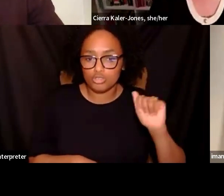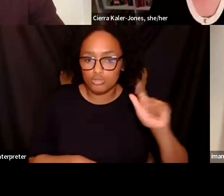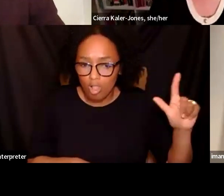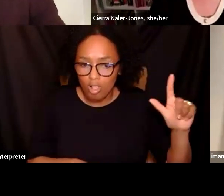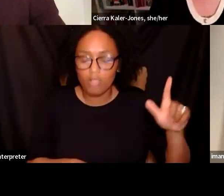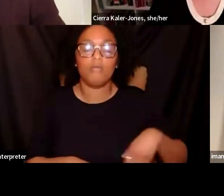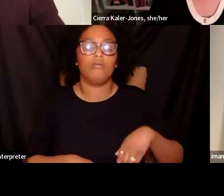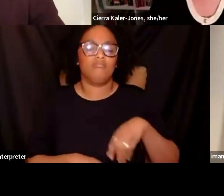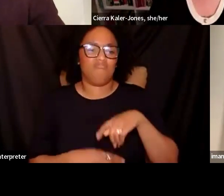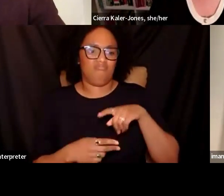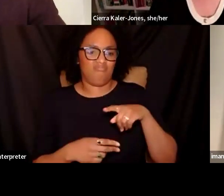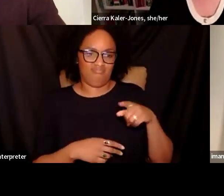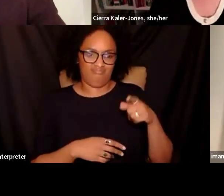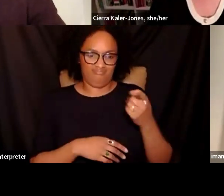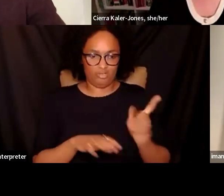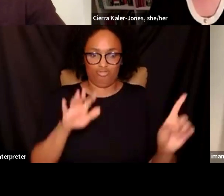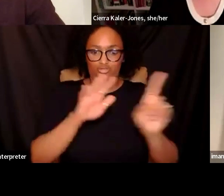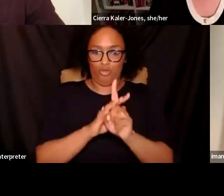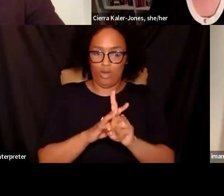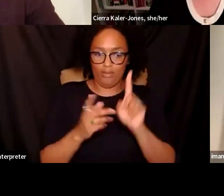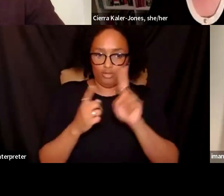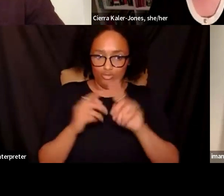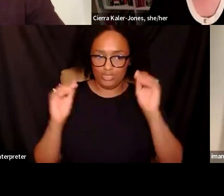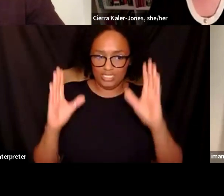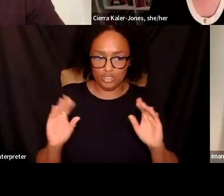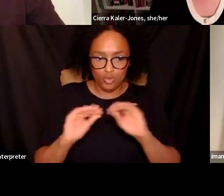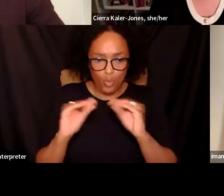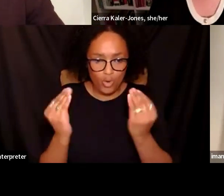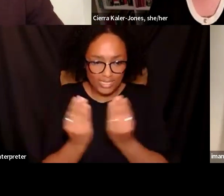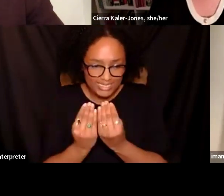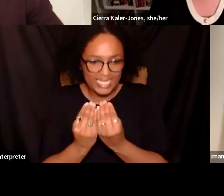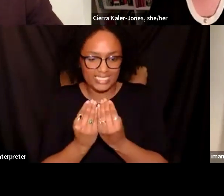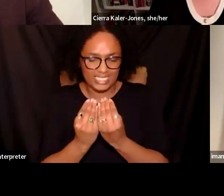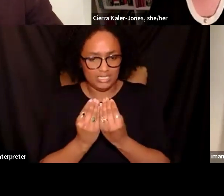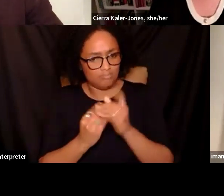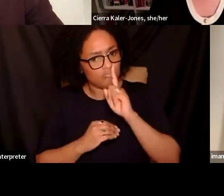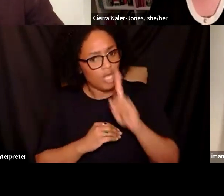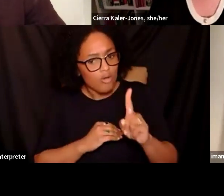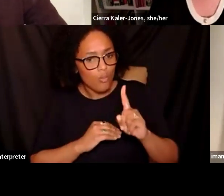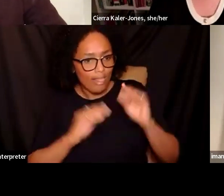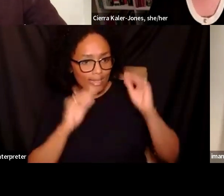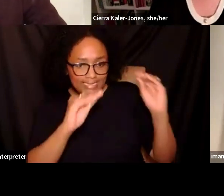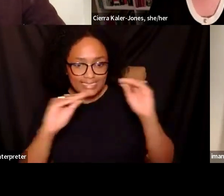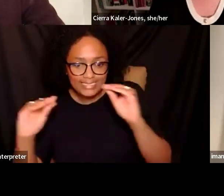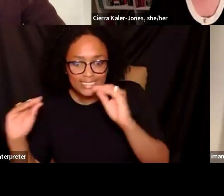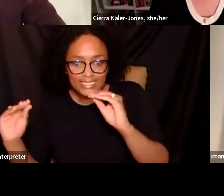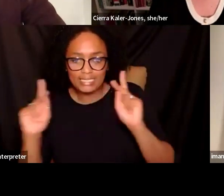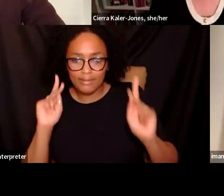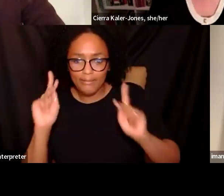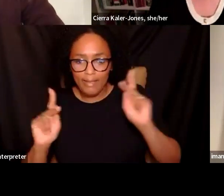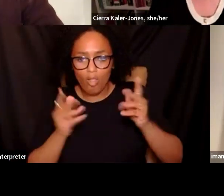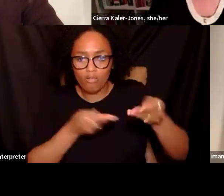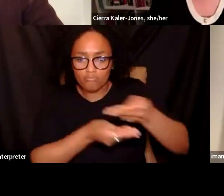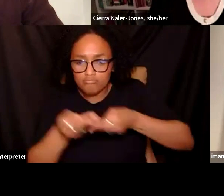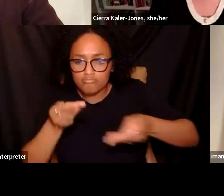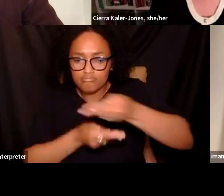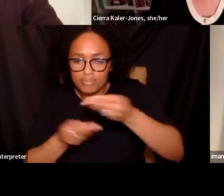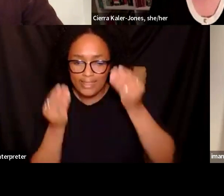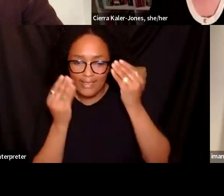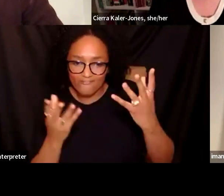and speaking to teachers at some of these teacher organization meetings. And so you really get an understanding about